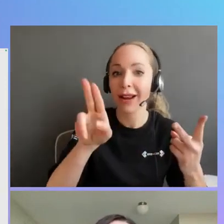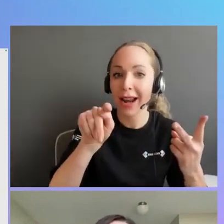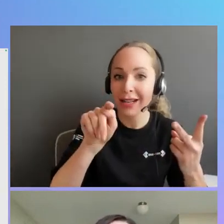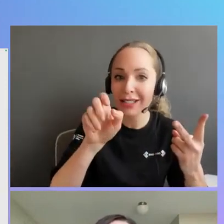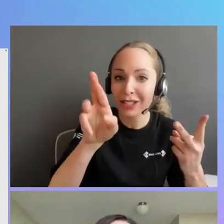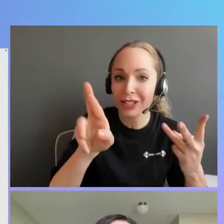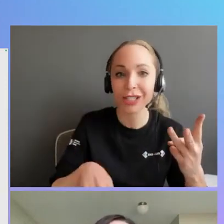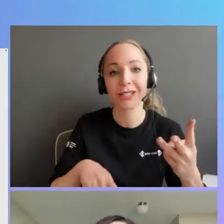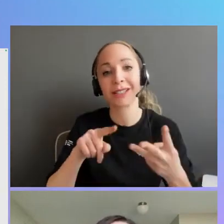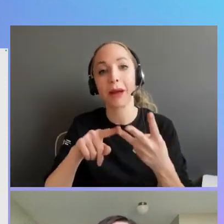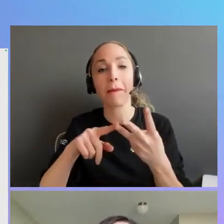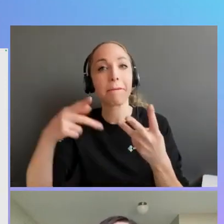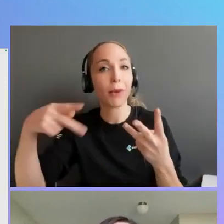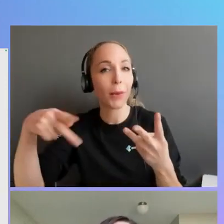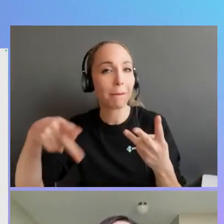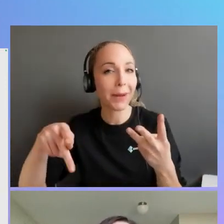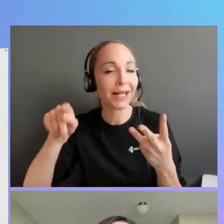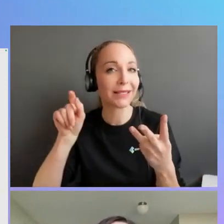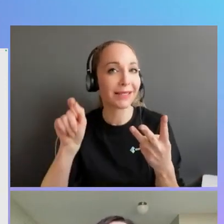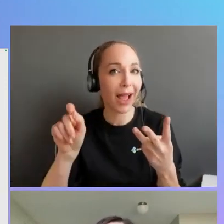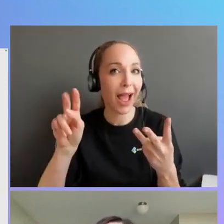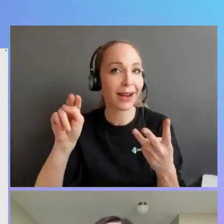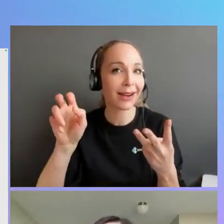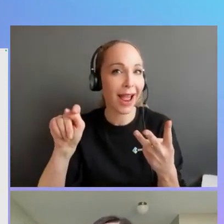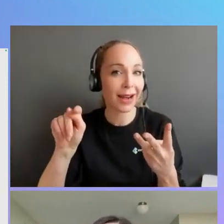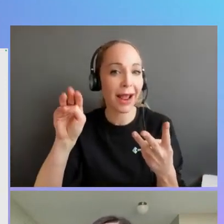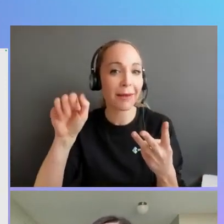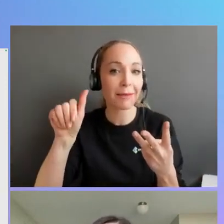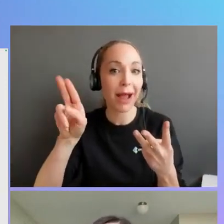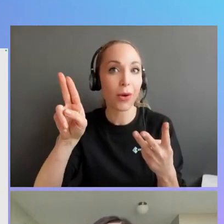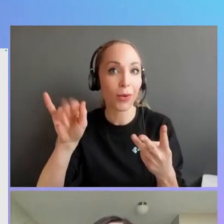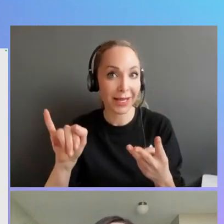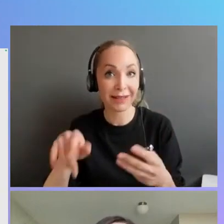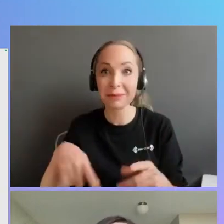And we can also see search interest in some of the newer UI